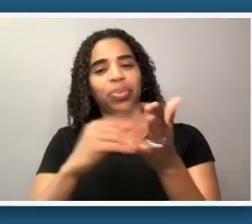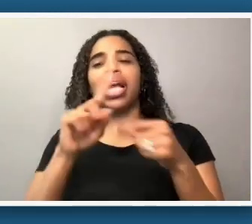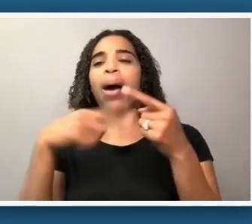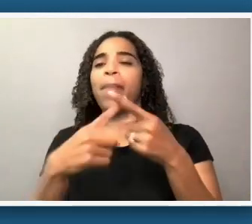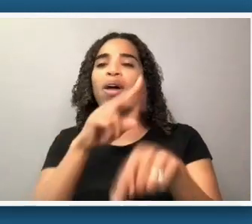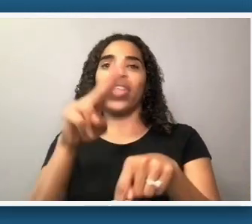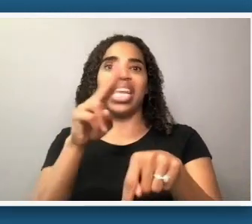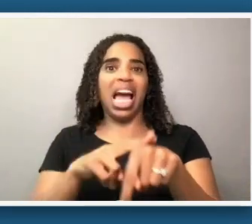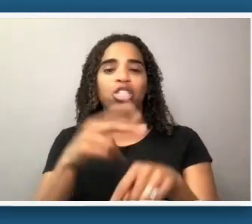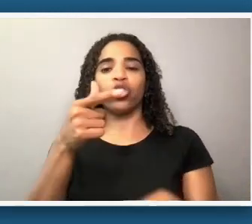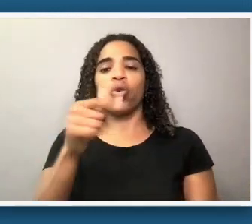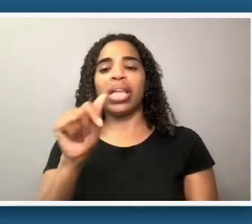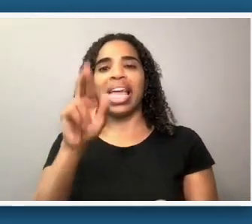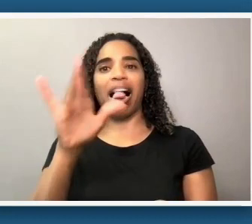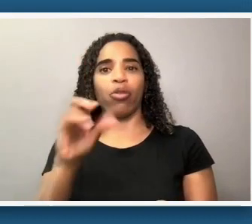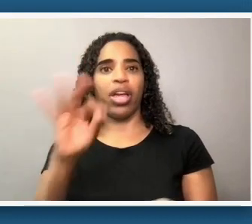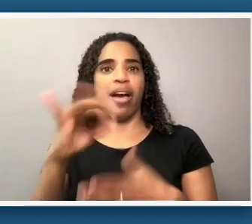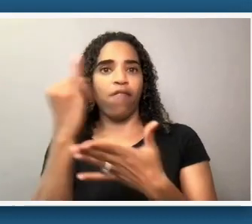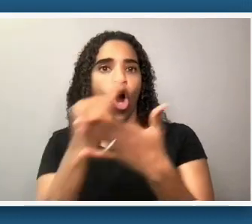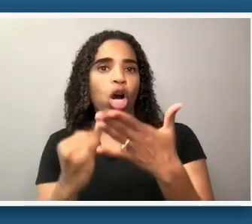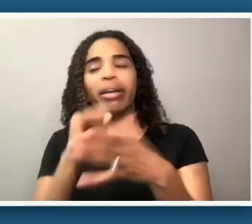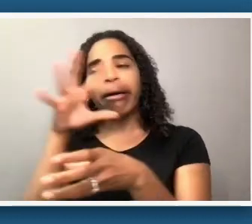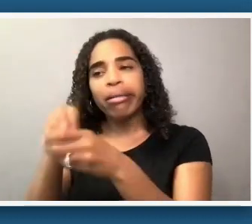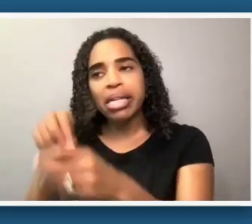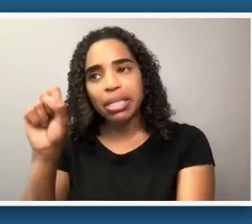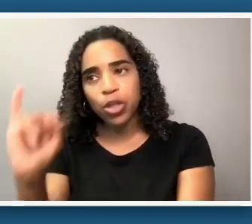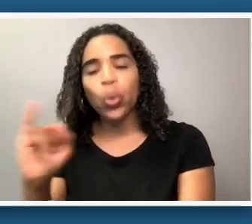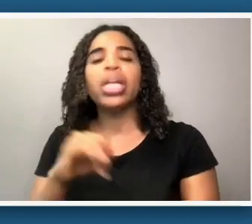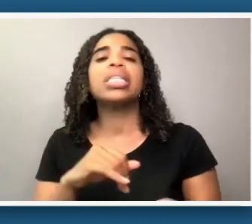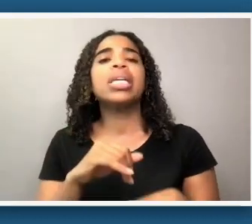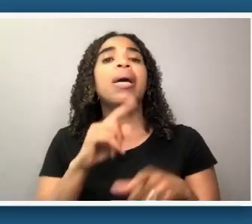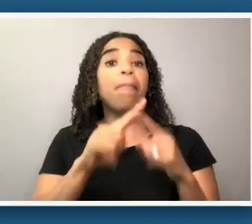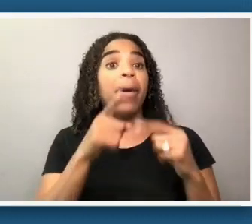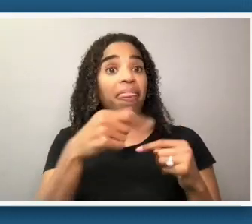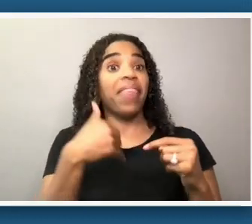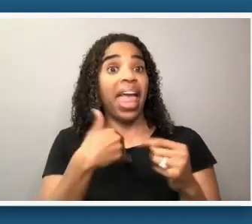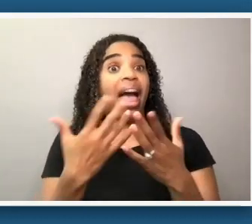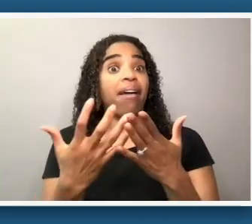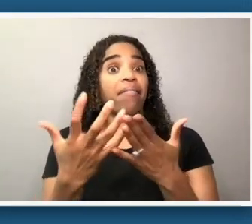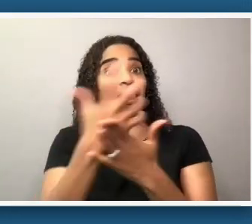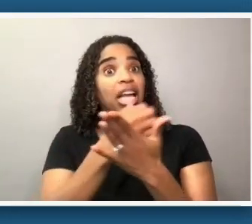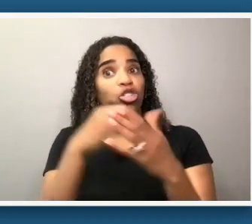work, which is not among the Smithsonian's, but they do have collections in the lab.